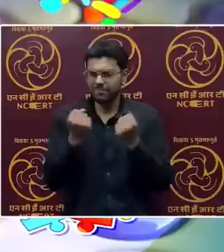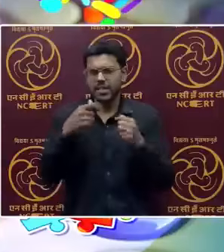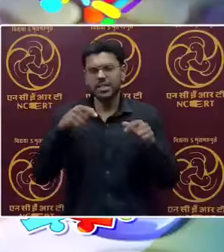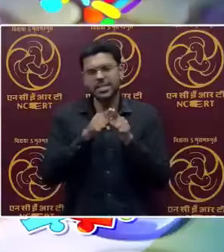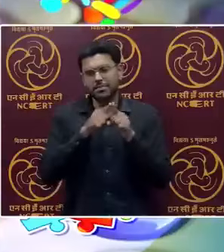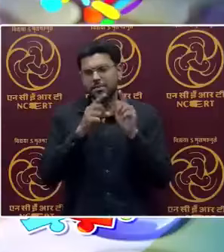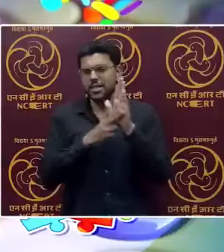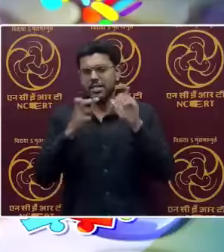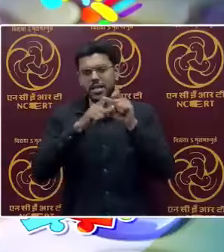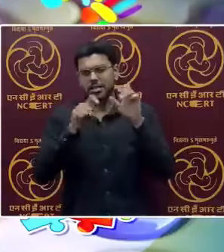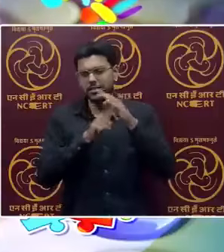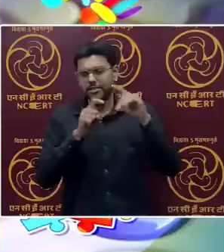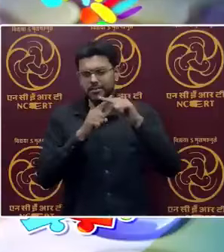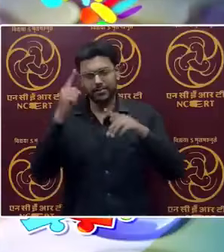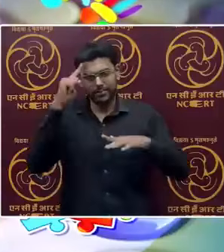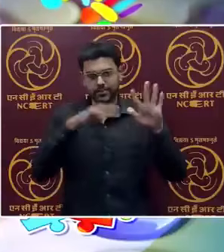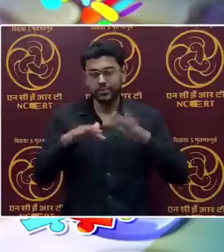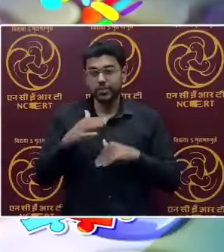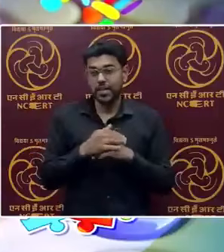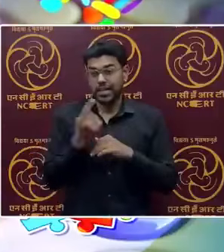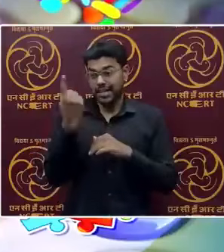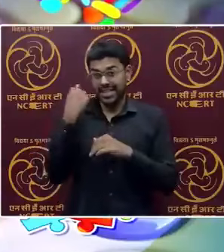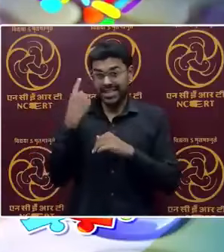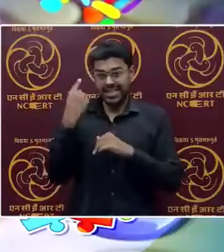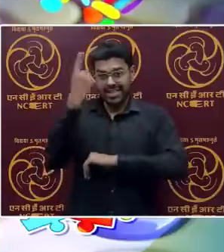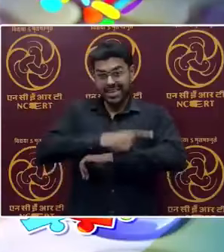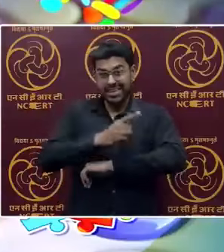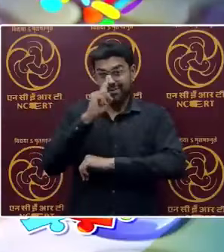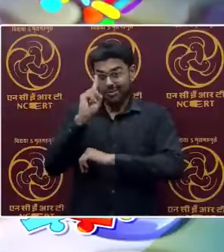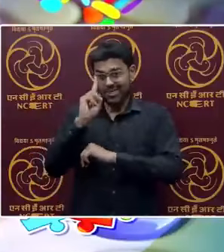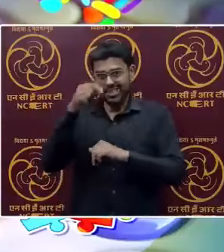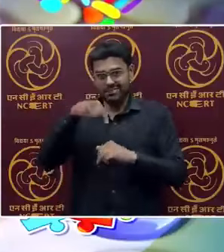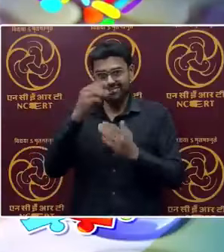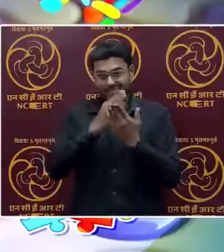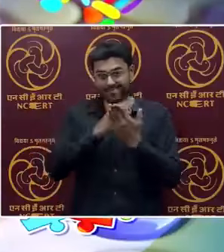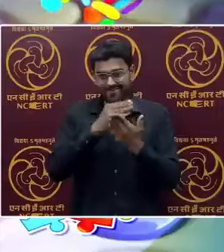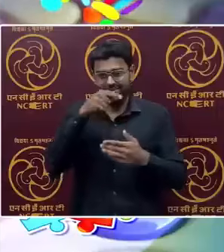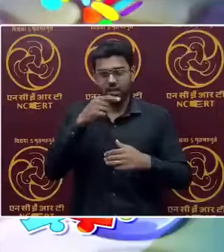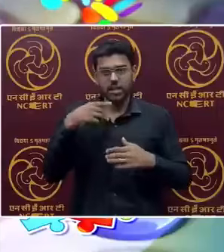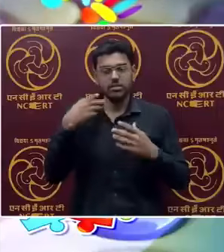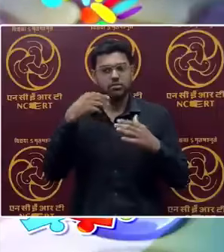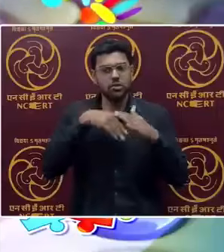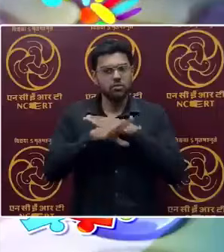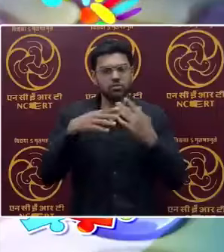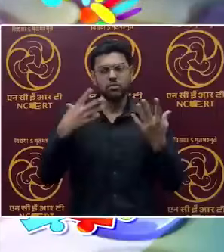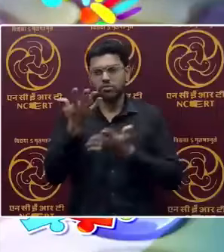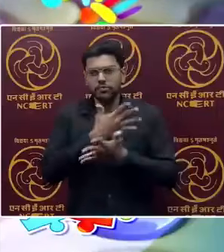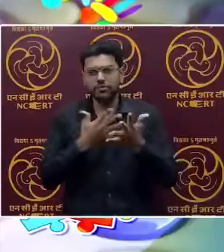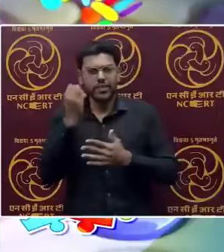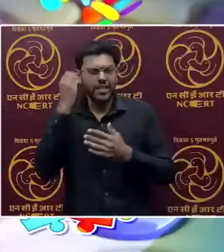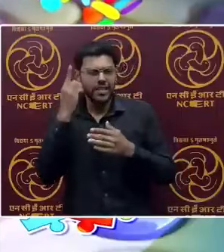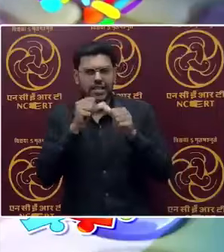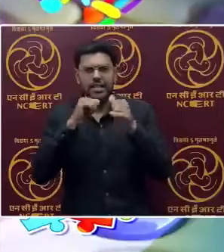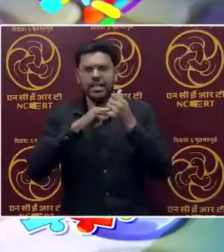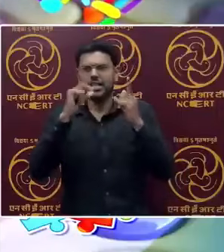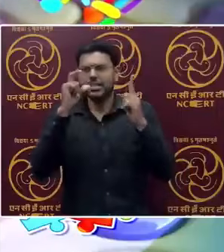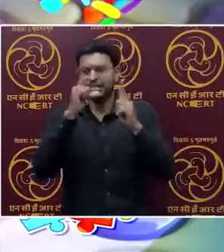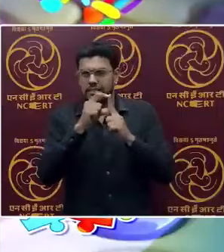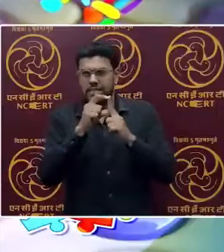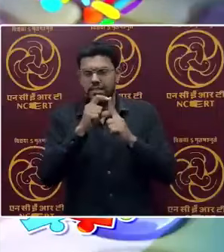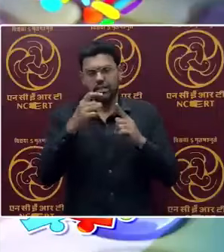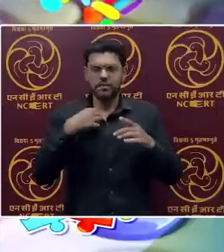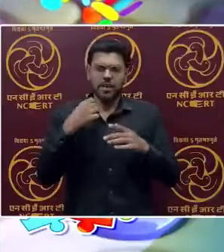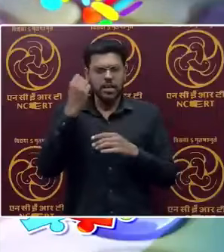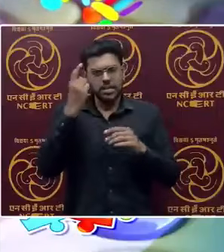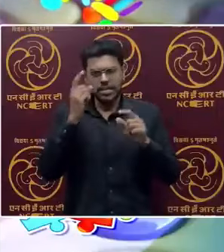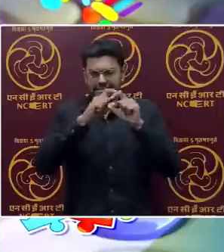side. Yesterday was day 1 of this particular series where we talked about understanding autism spectrum disorder. We understood